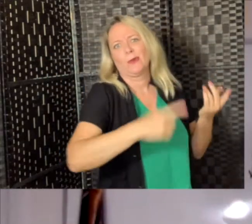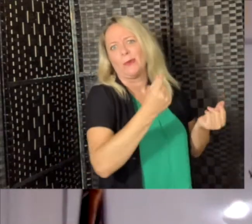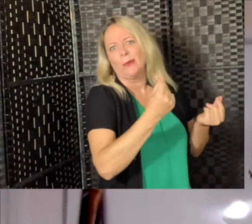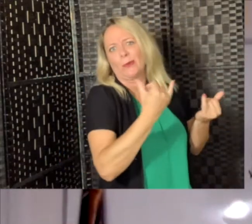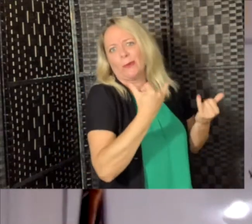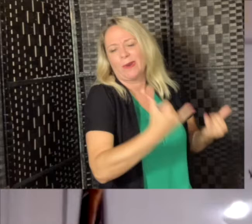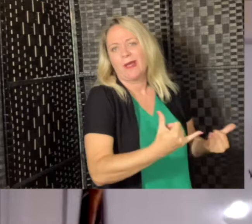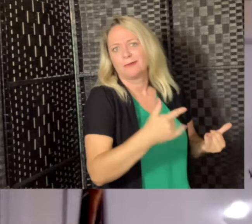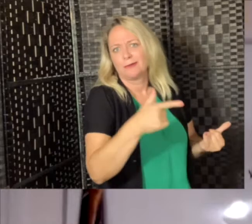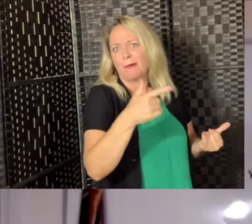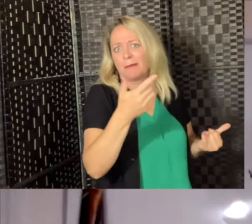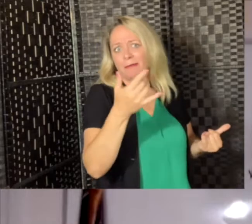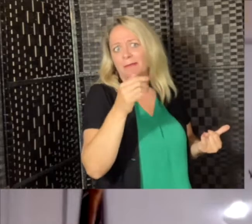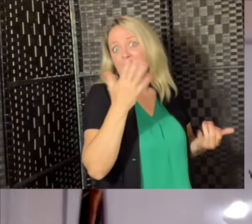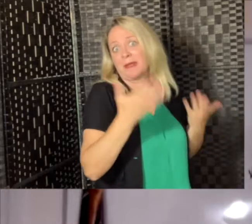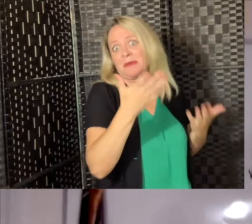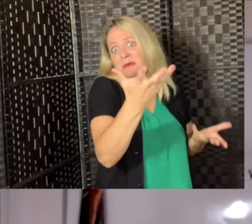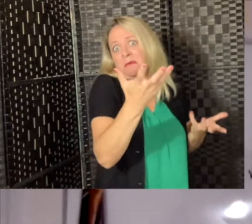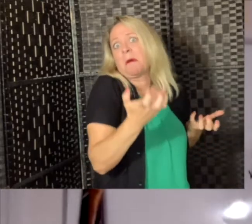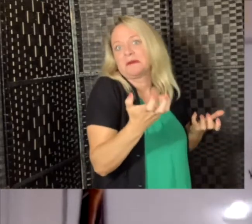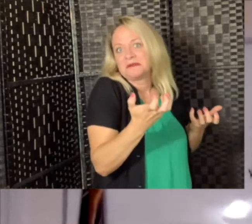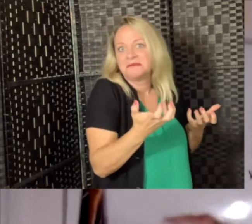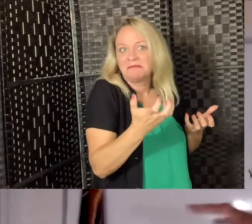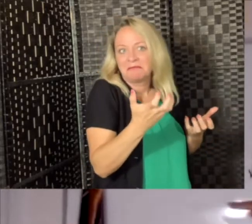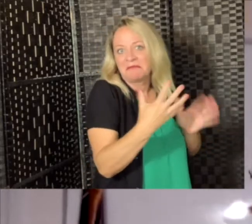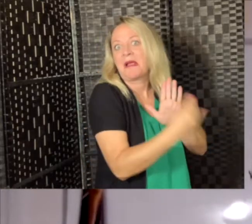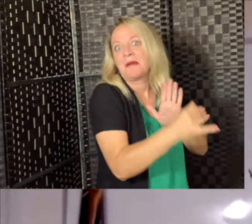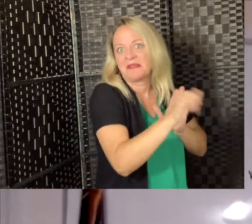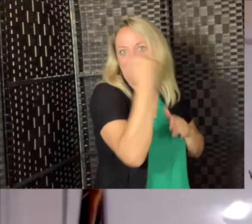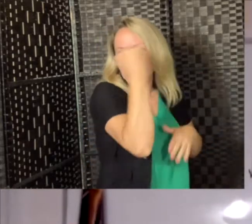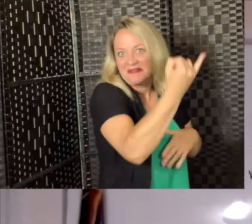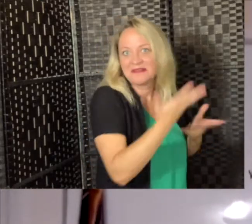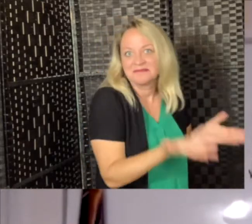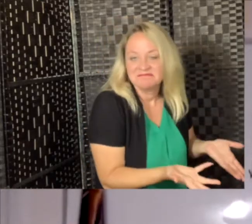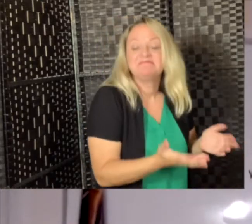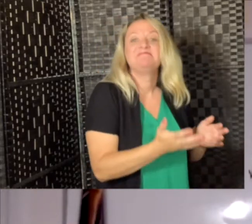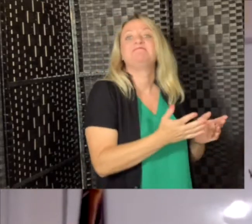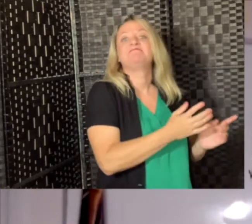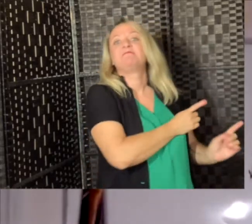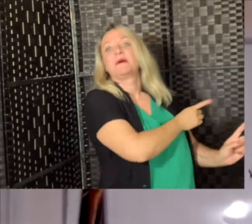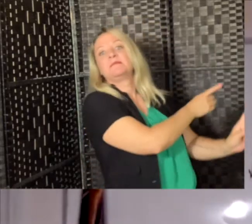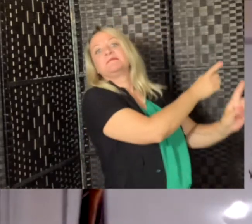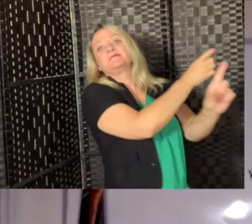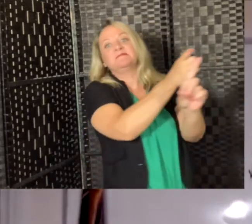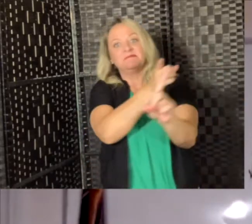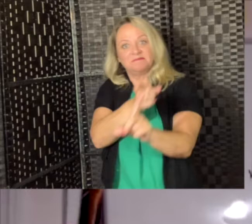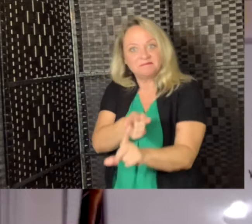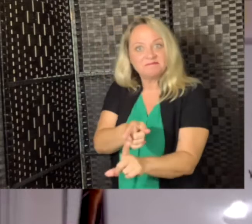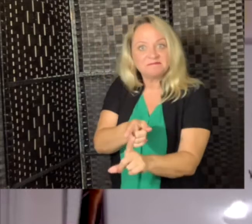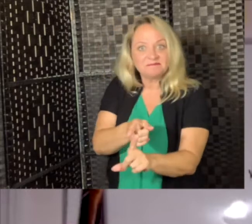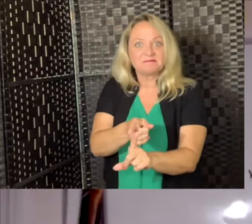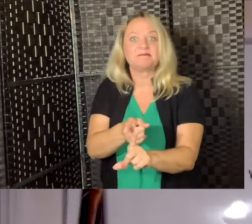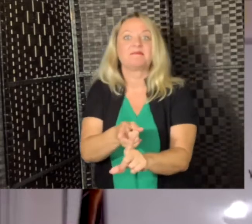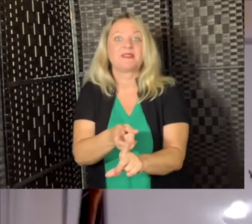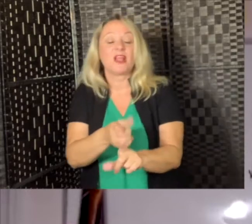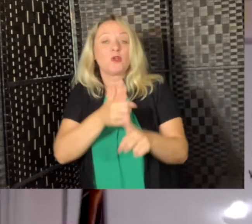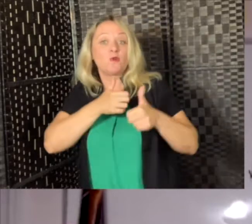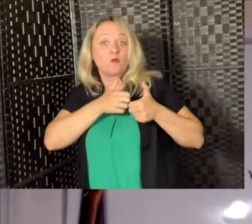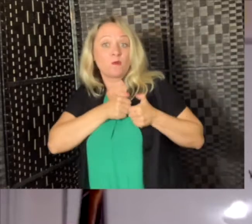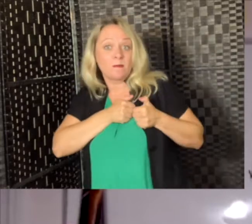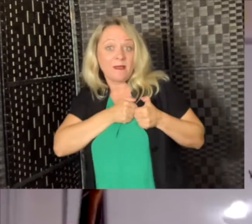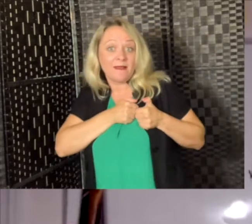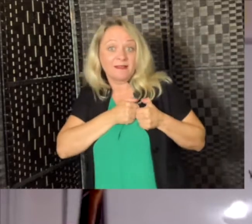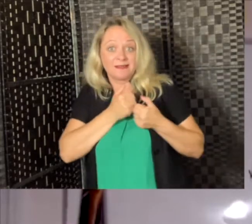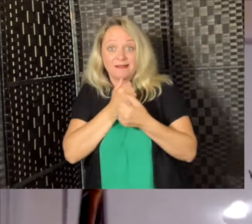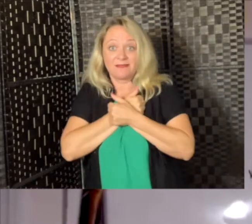a world, which I'll explain in a minute. Now, let's come back to this. The romantic love stage can last however long,